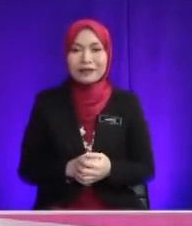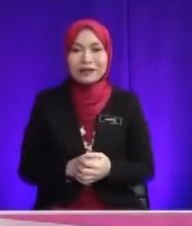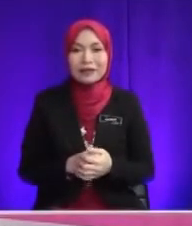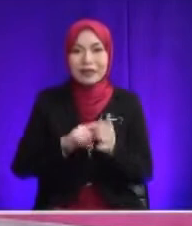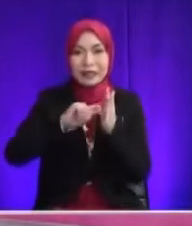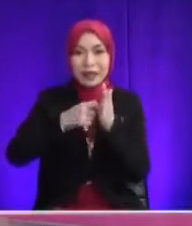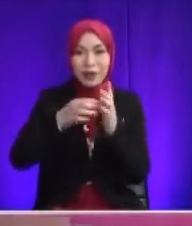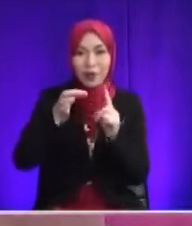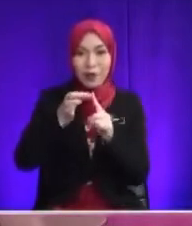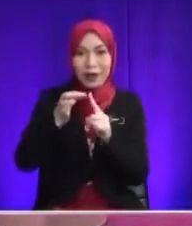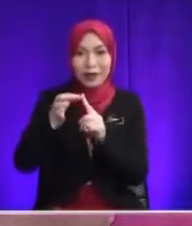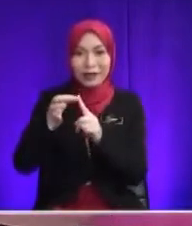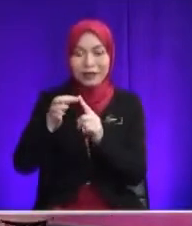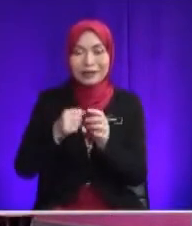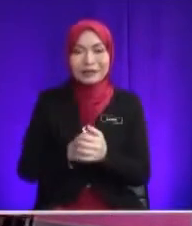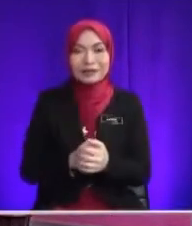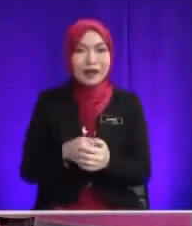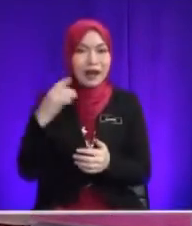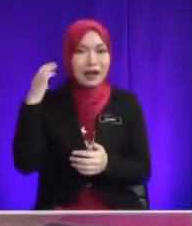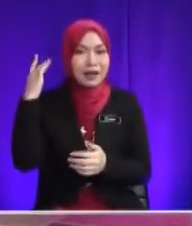Okay, so let's hear the audio first.